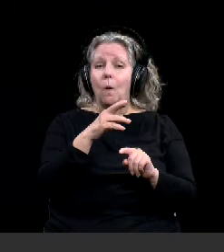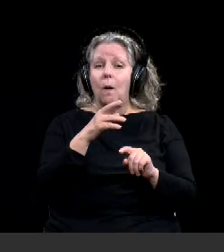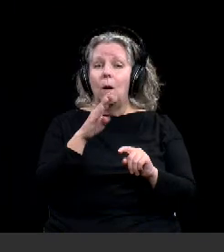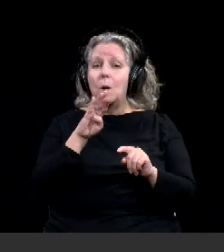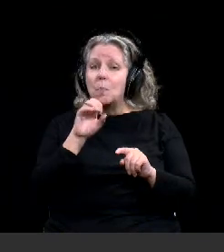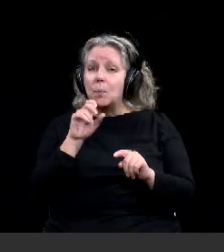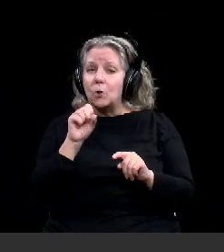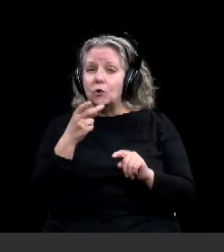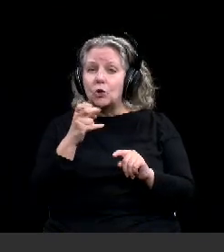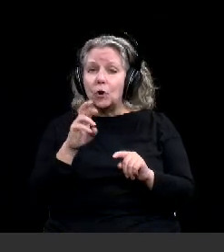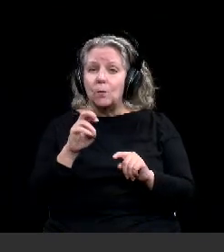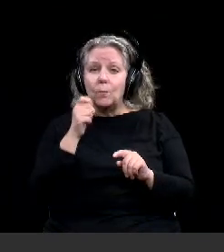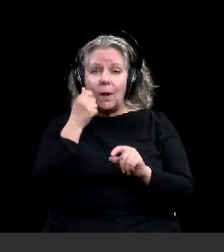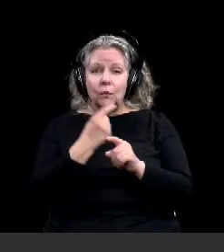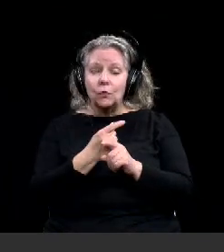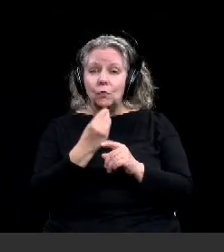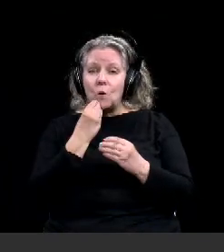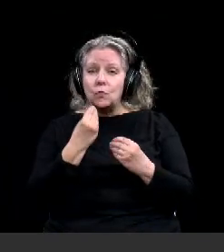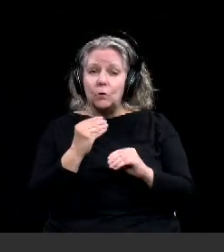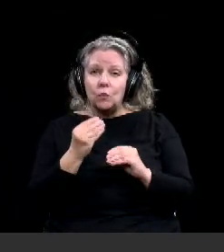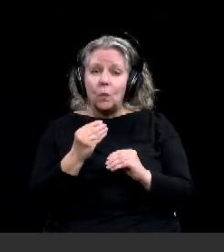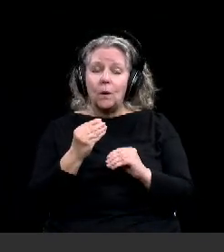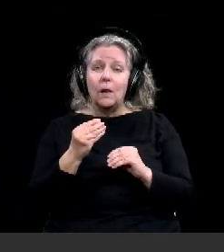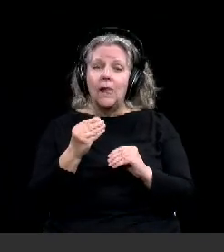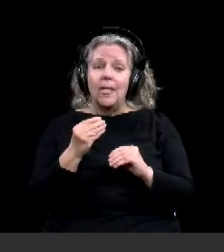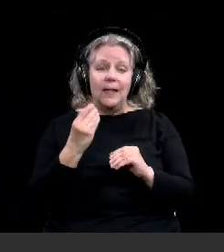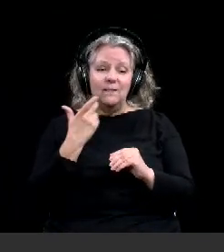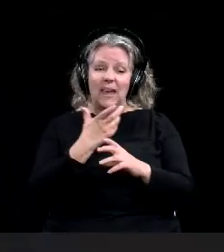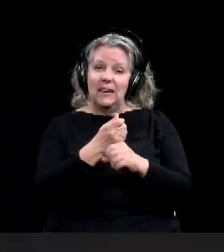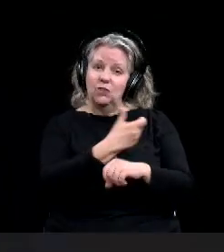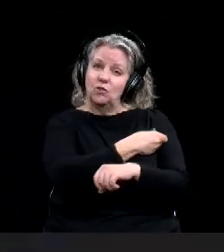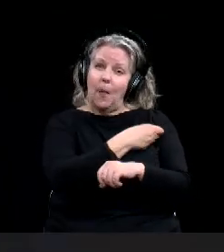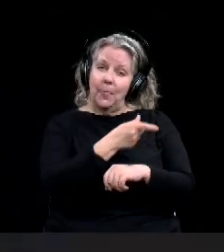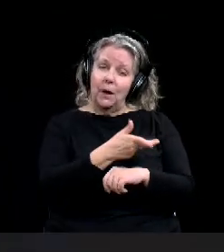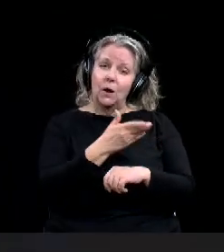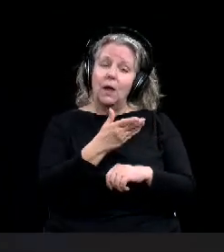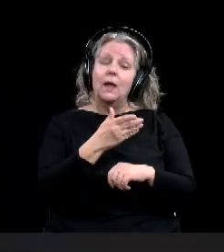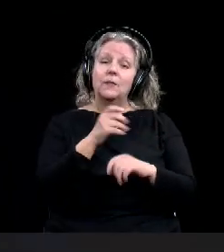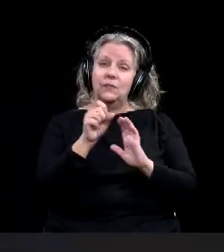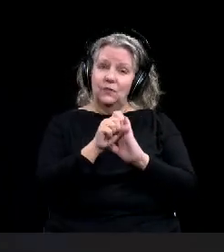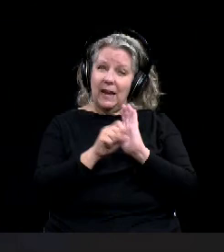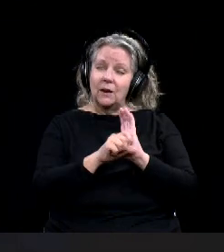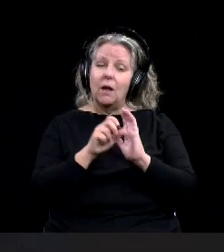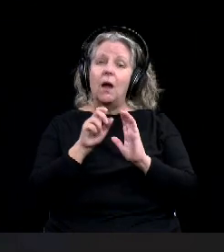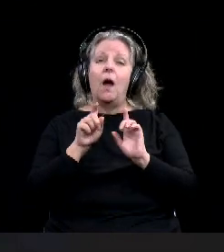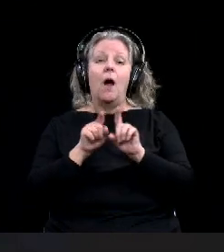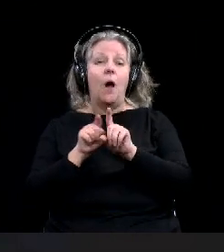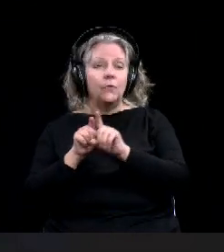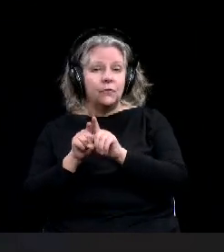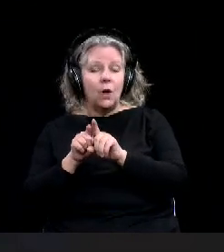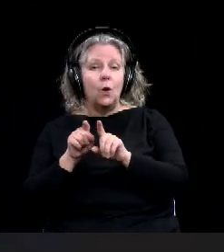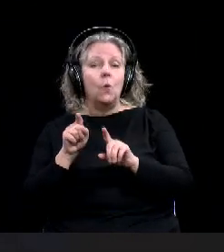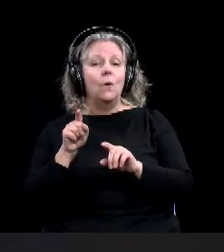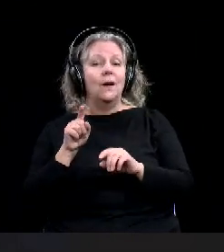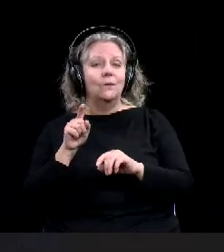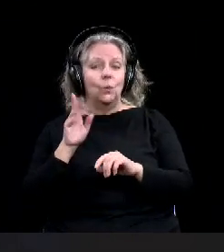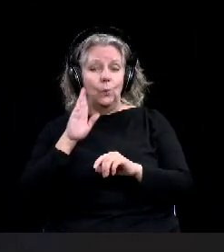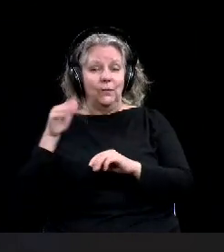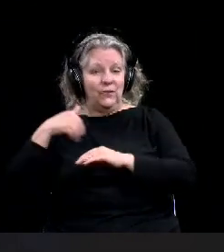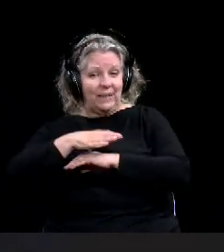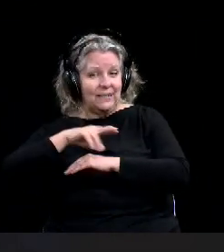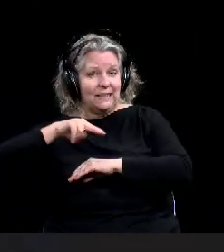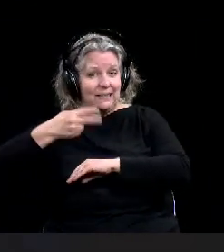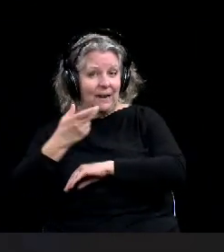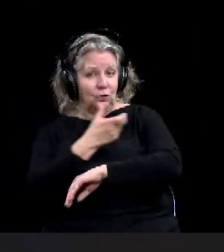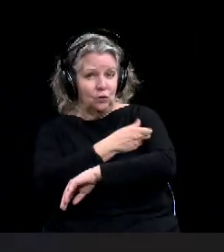Kelly, do you know that? Yeah. That is my understanding. We don't get a lot of information on those other providers, but that has been the state commitment from the